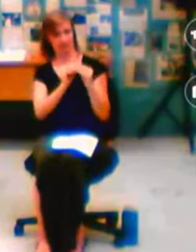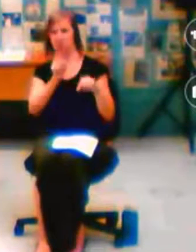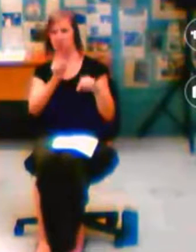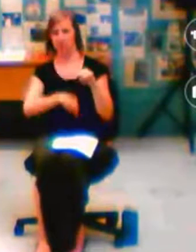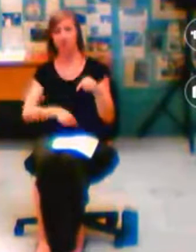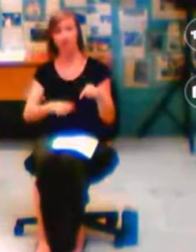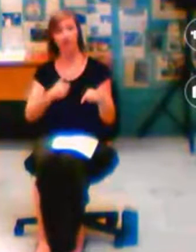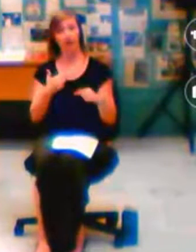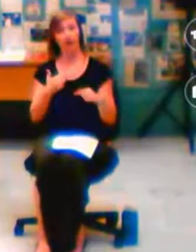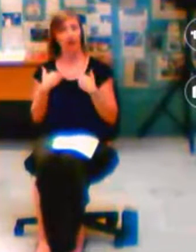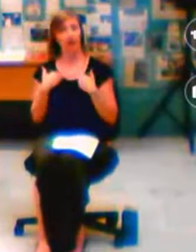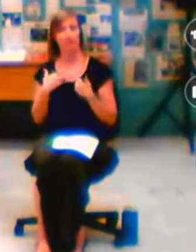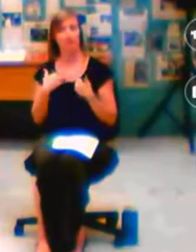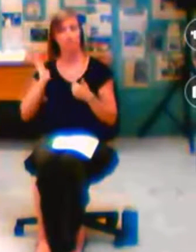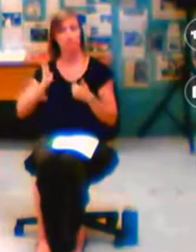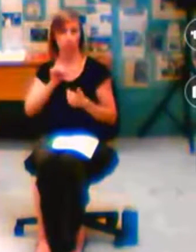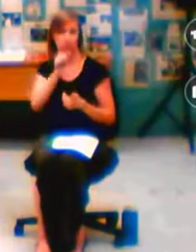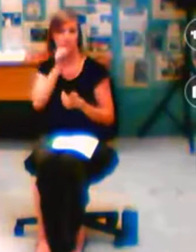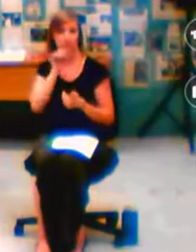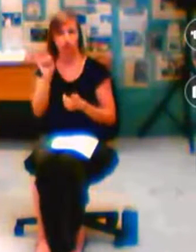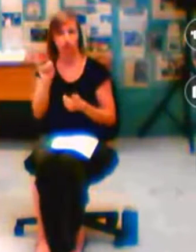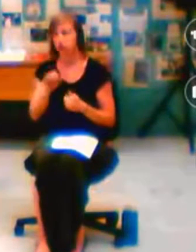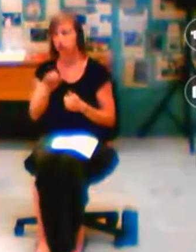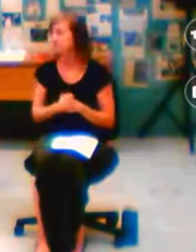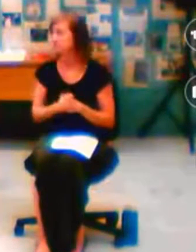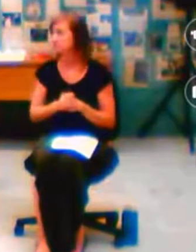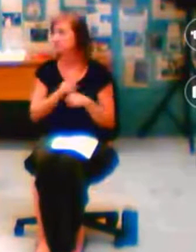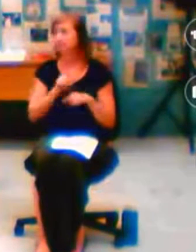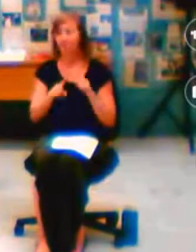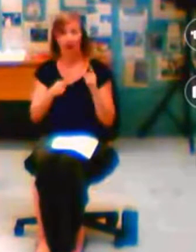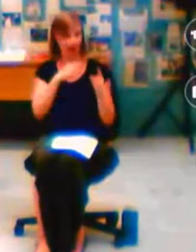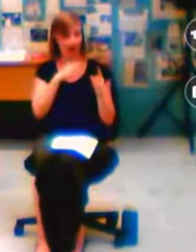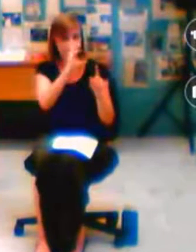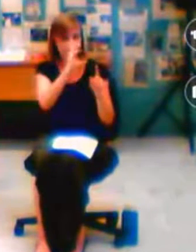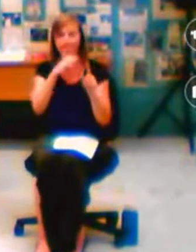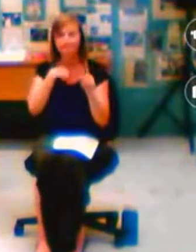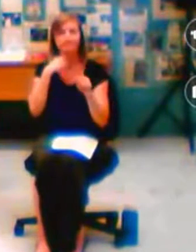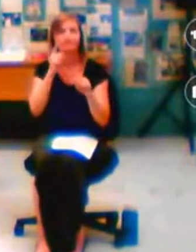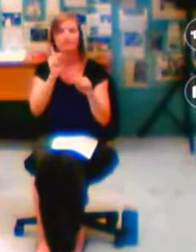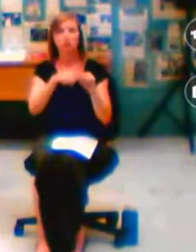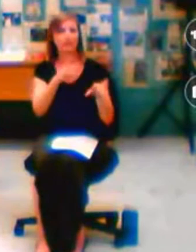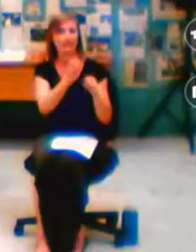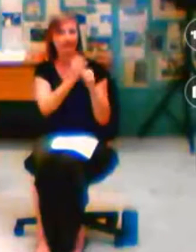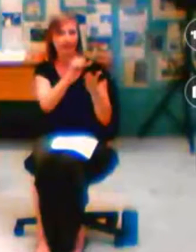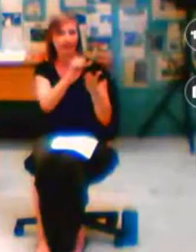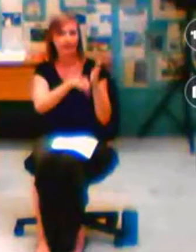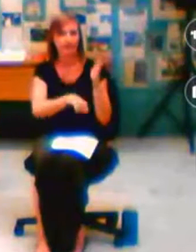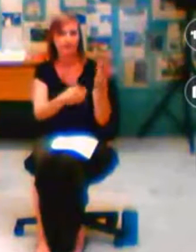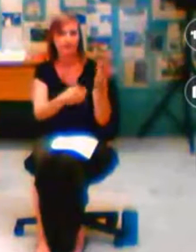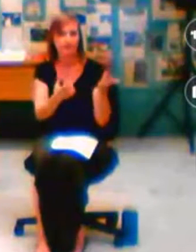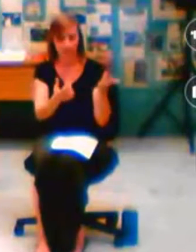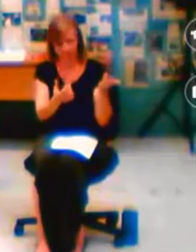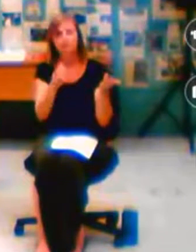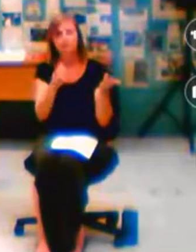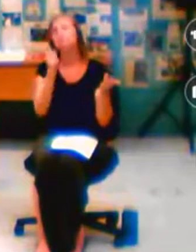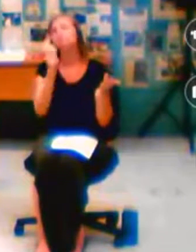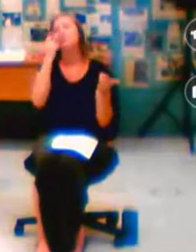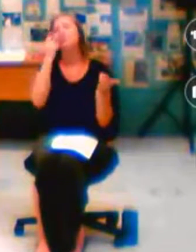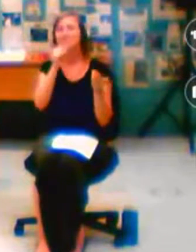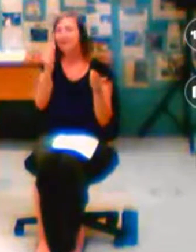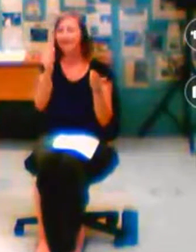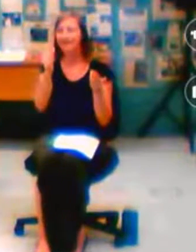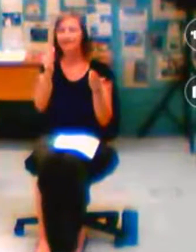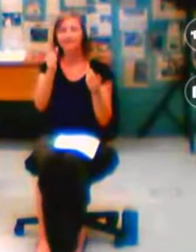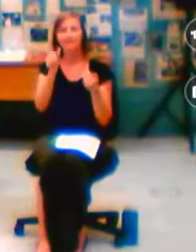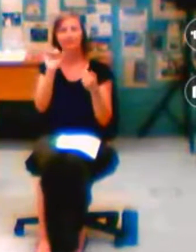had problems with pain. I had an injury that nobody in the state prepared, does the operation there, and